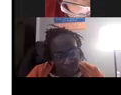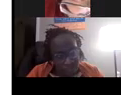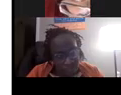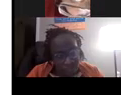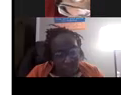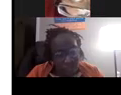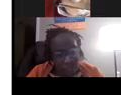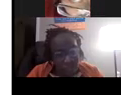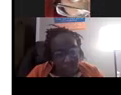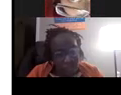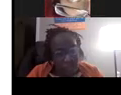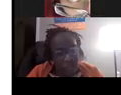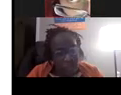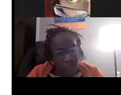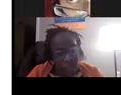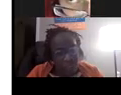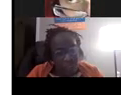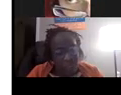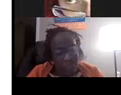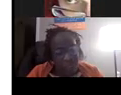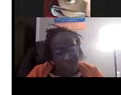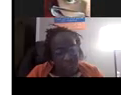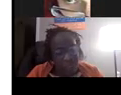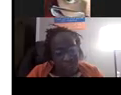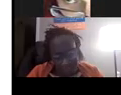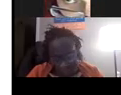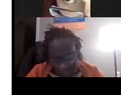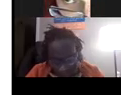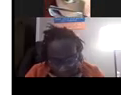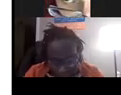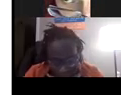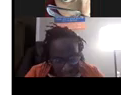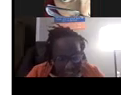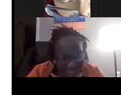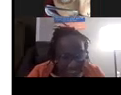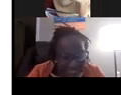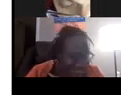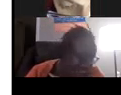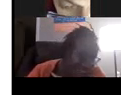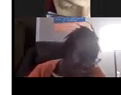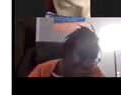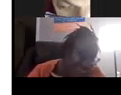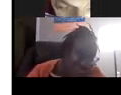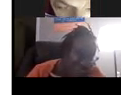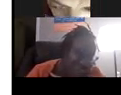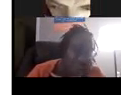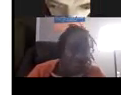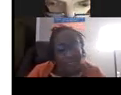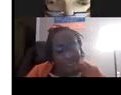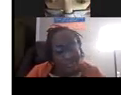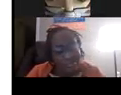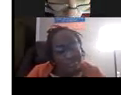story. Oh, different story. Excuse me, I'm misquoting. I'm a Unitarian. But all the healing stories